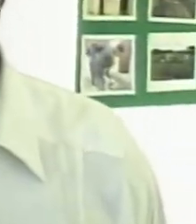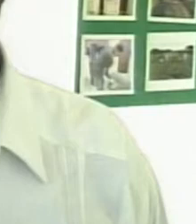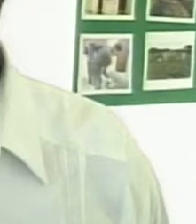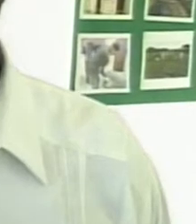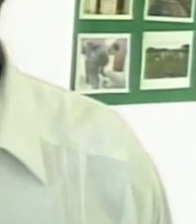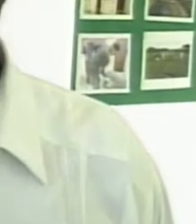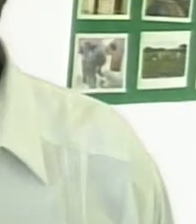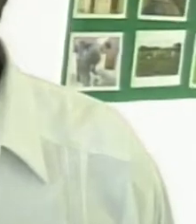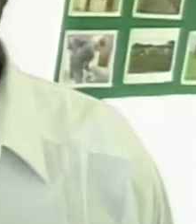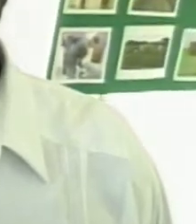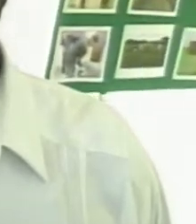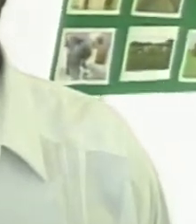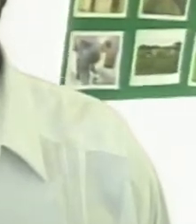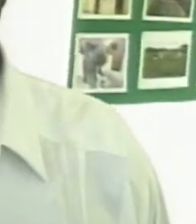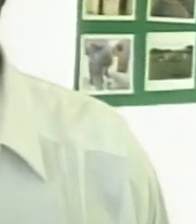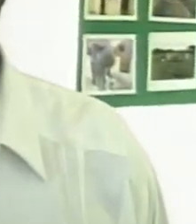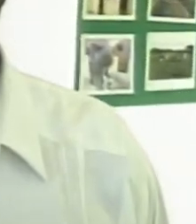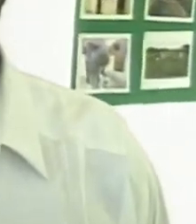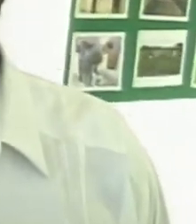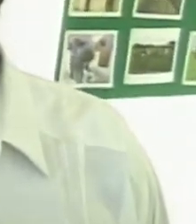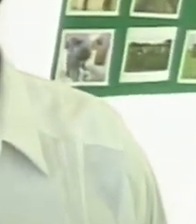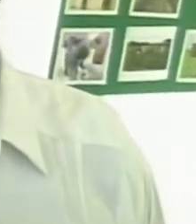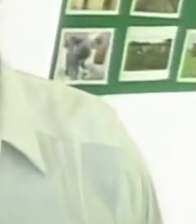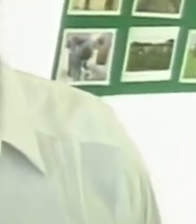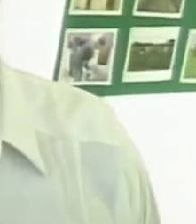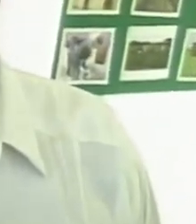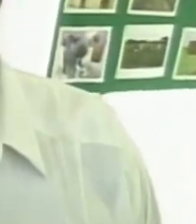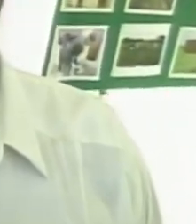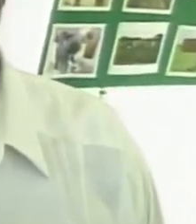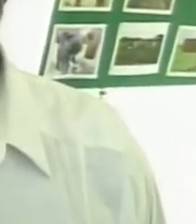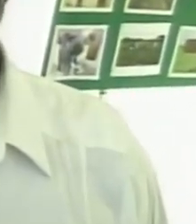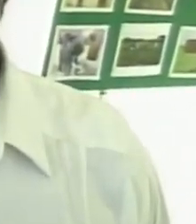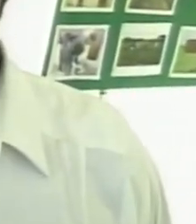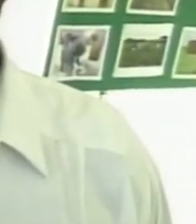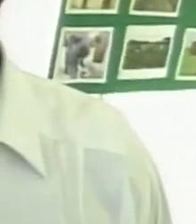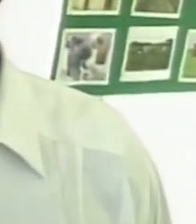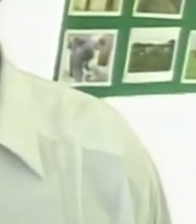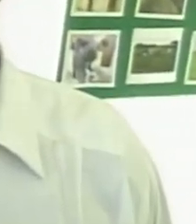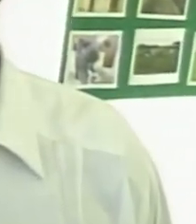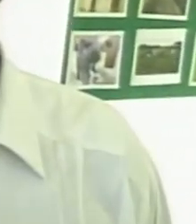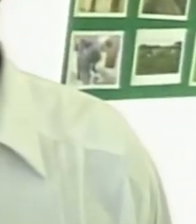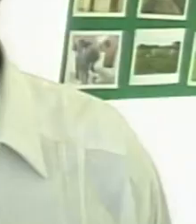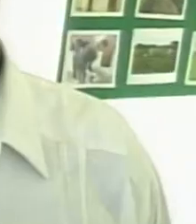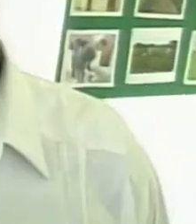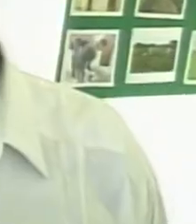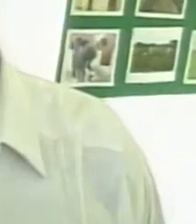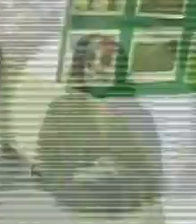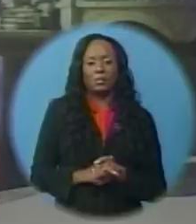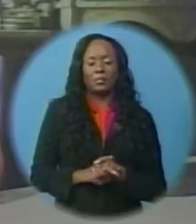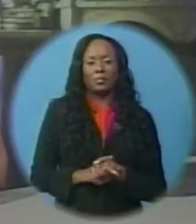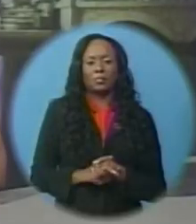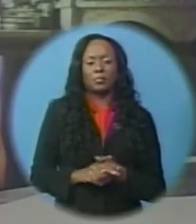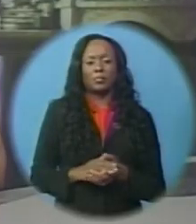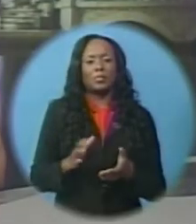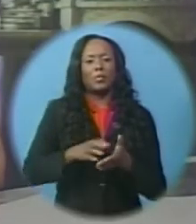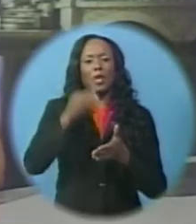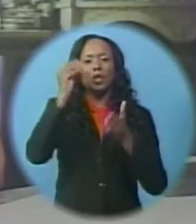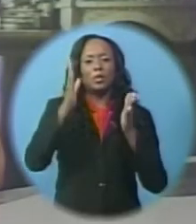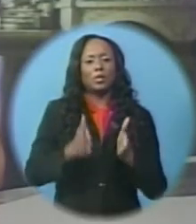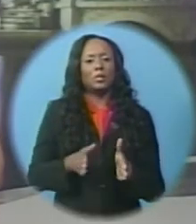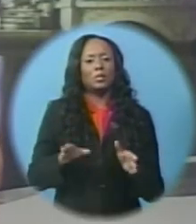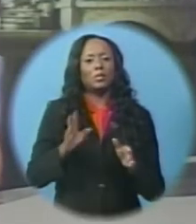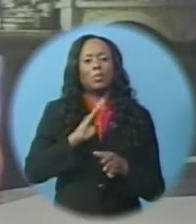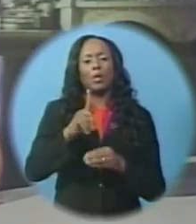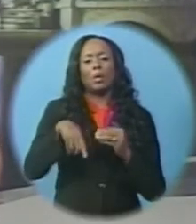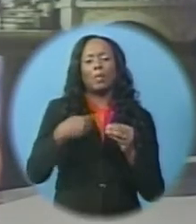the end of this program, it is that it is Caribbean-wide and it gives a skill. And students